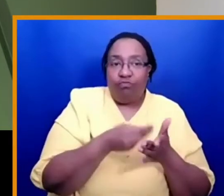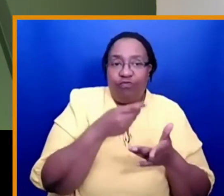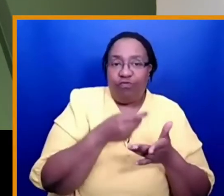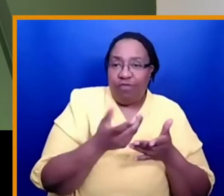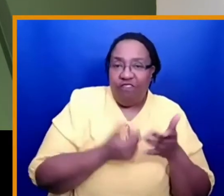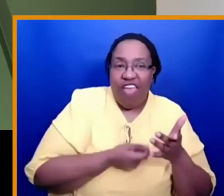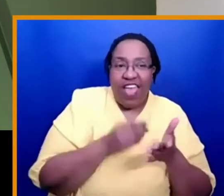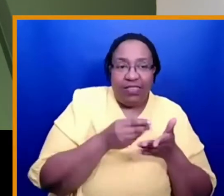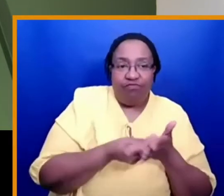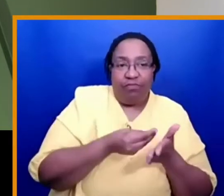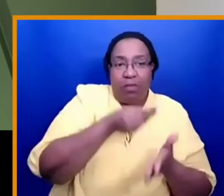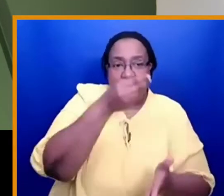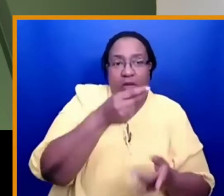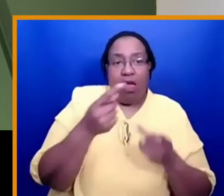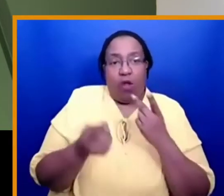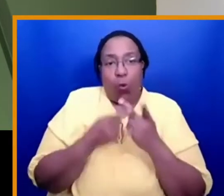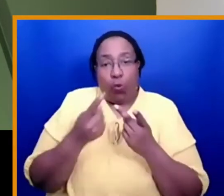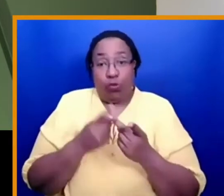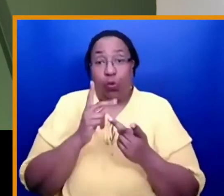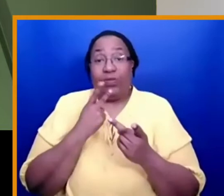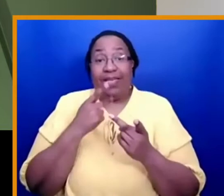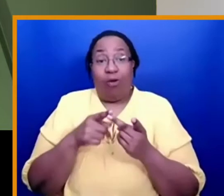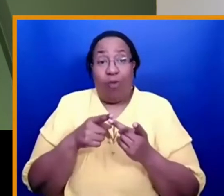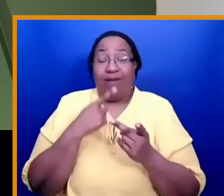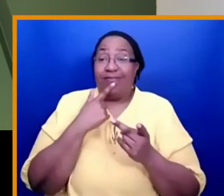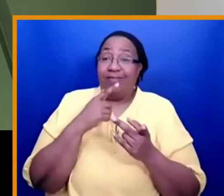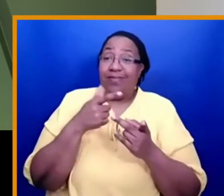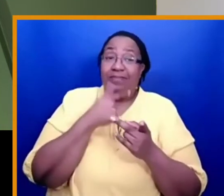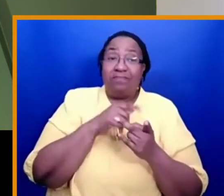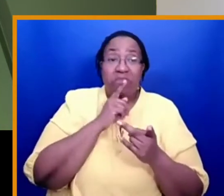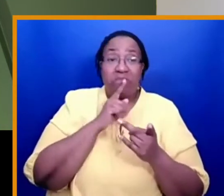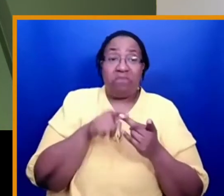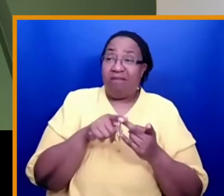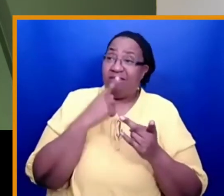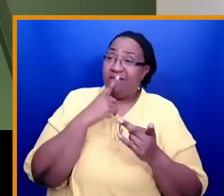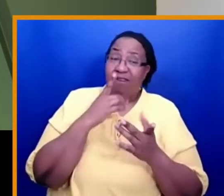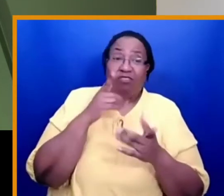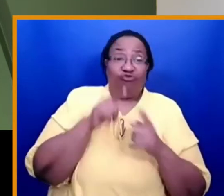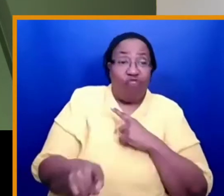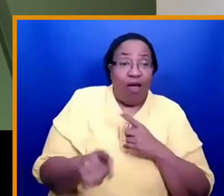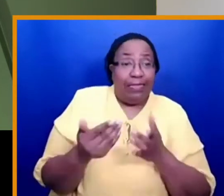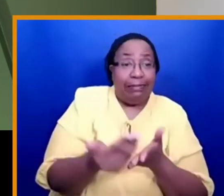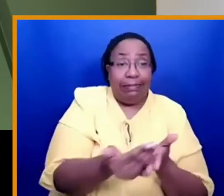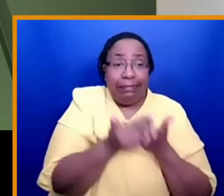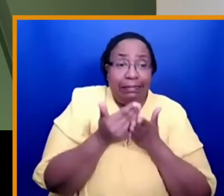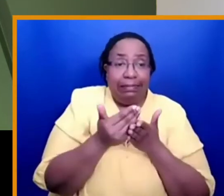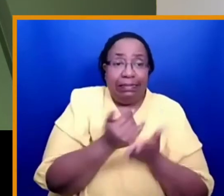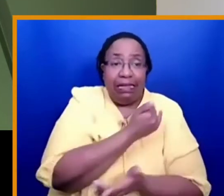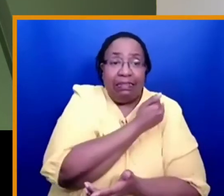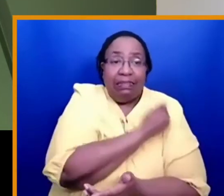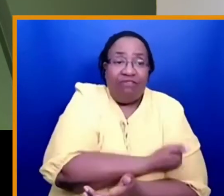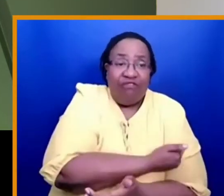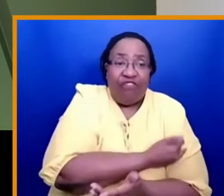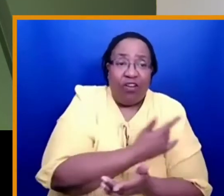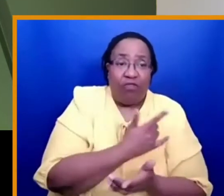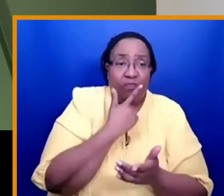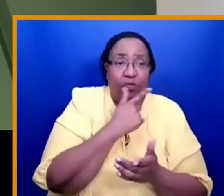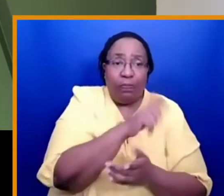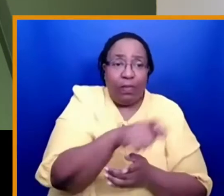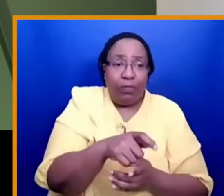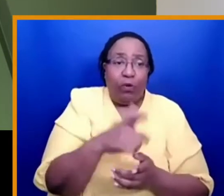of this country in for the simple crime of wanting to keep themselves and vulnerable family members safe from a deadly virus. The third,